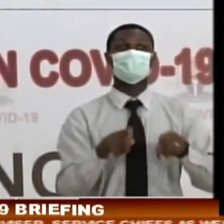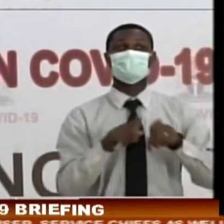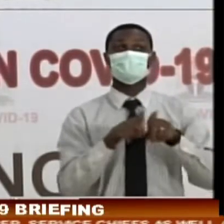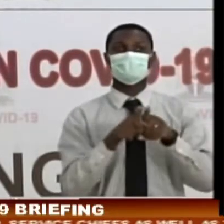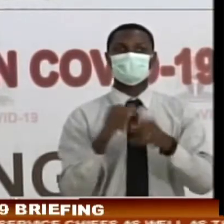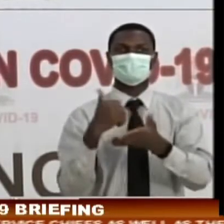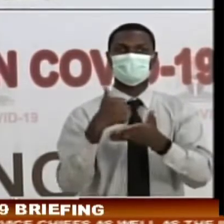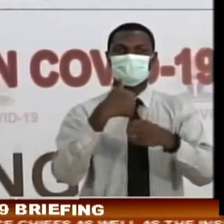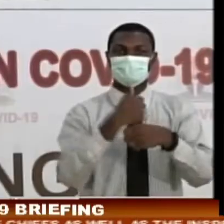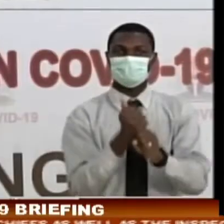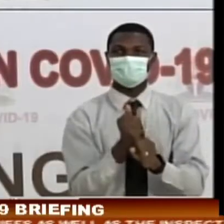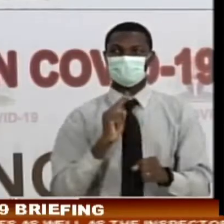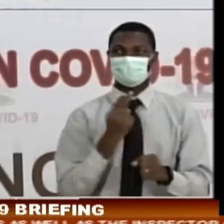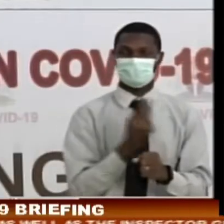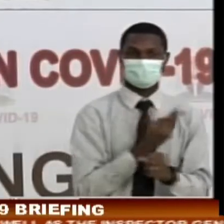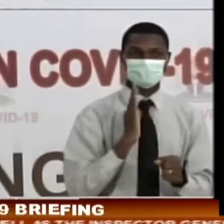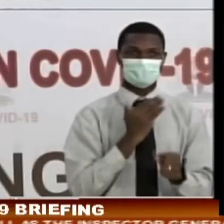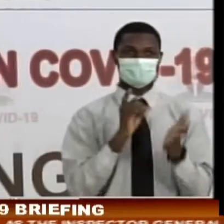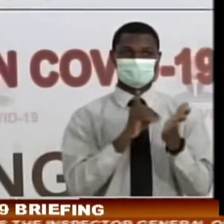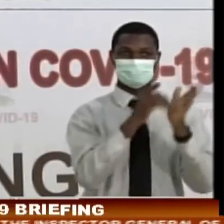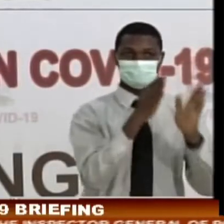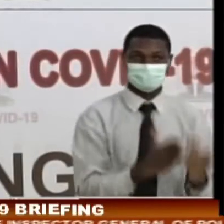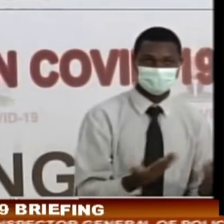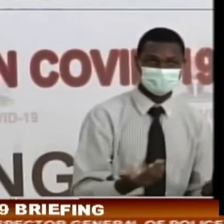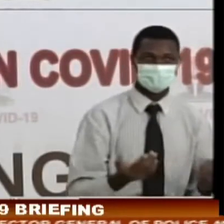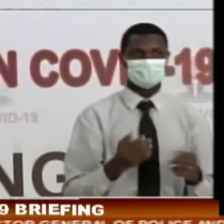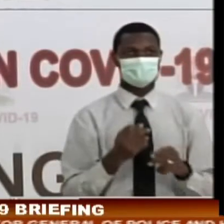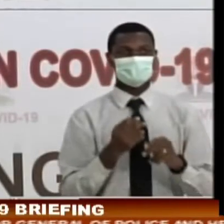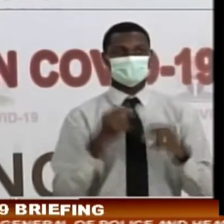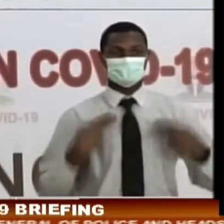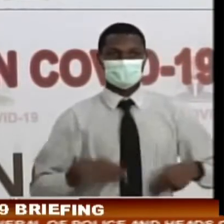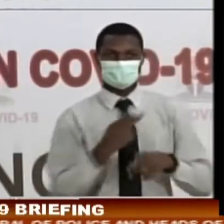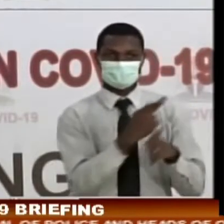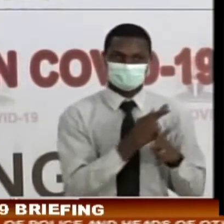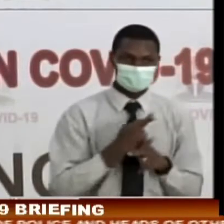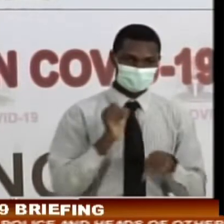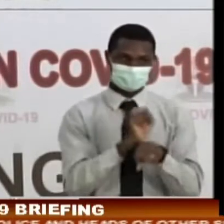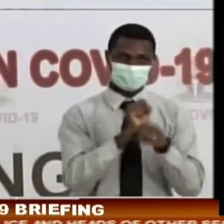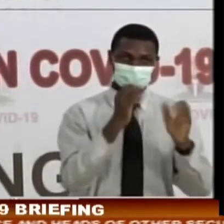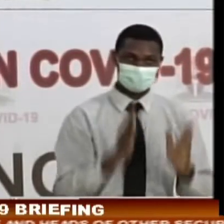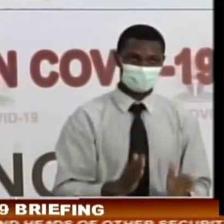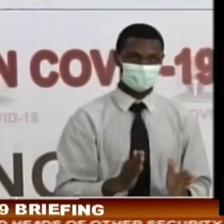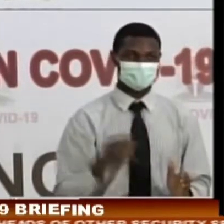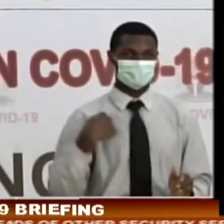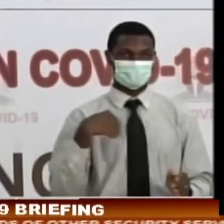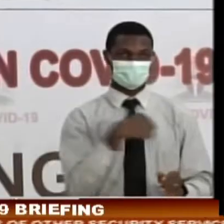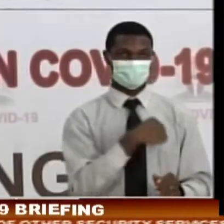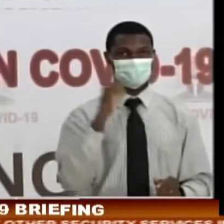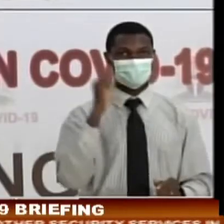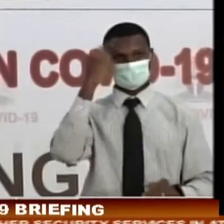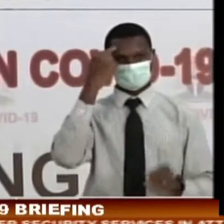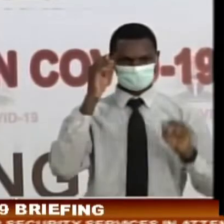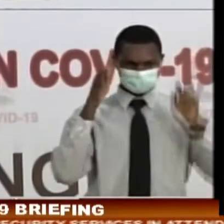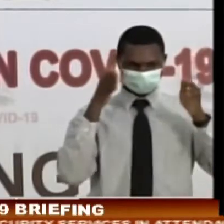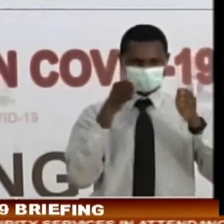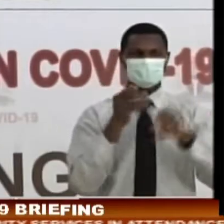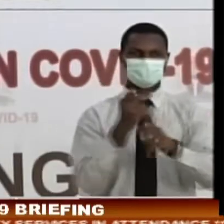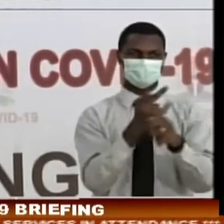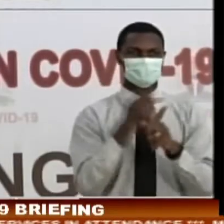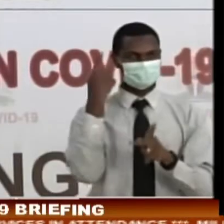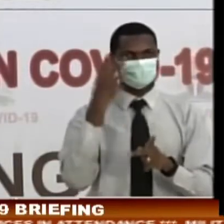reassures our medical personnel that they remain a top priority for government in this